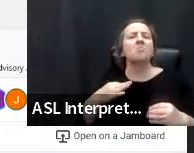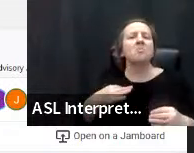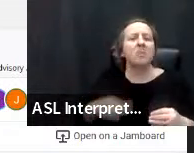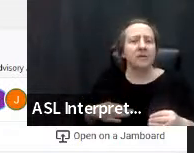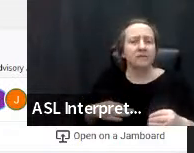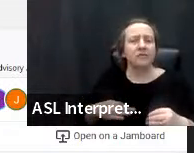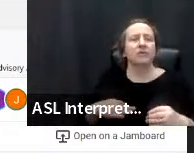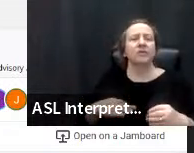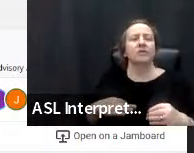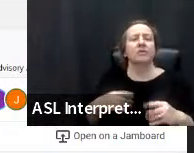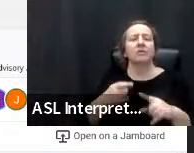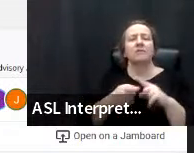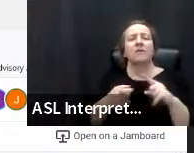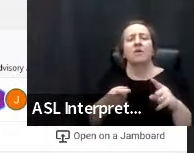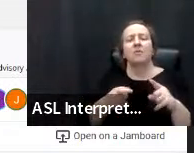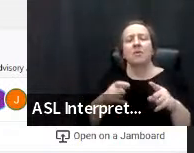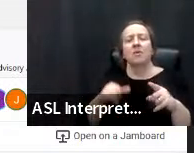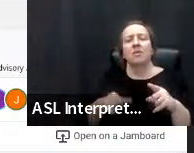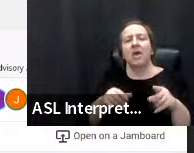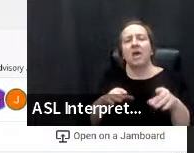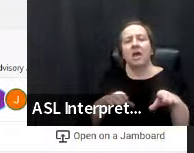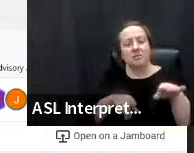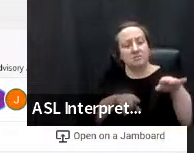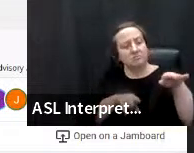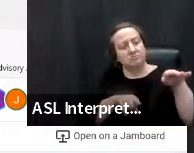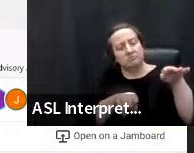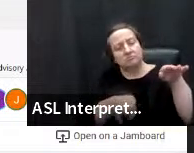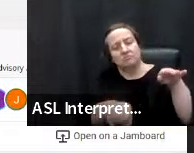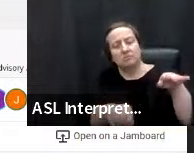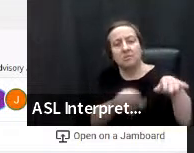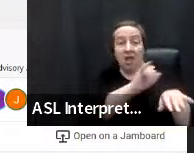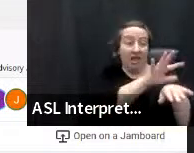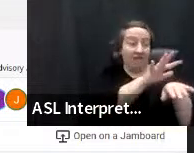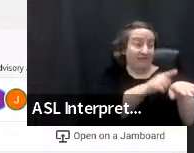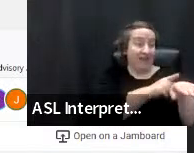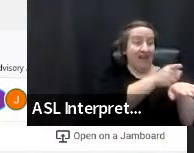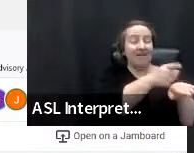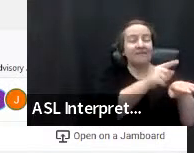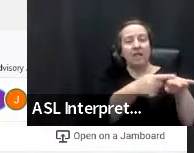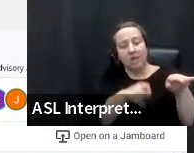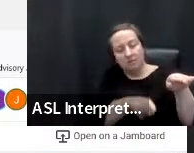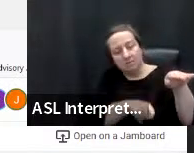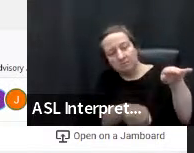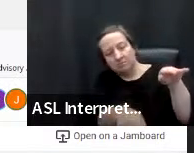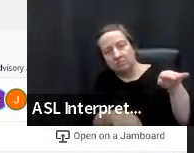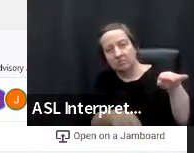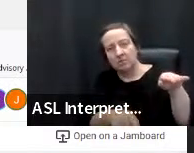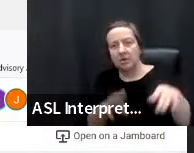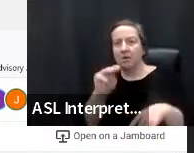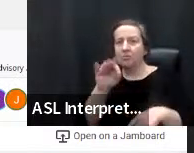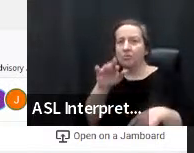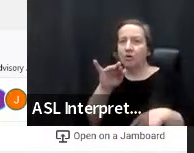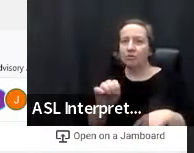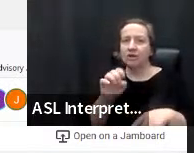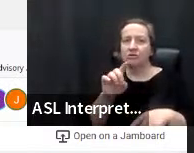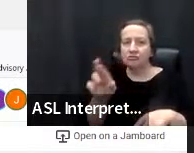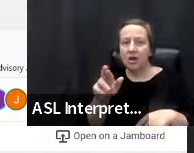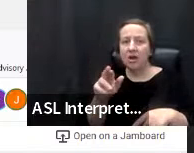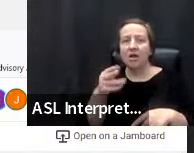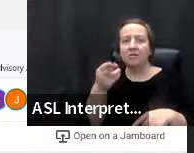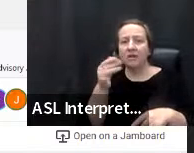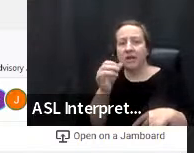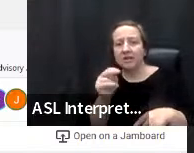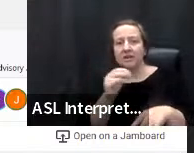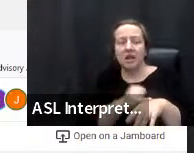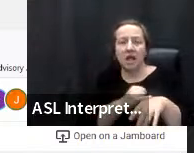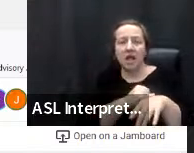the parallel roads to I-5 from the like direct connection between Marine Drive and Hayden Island without